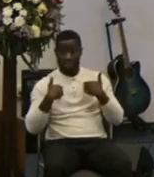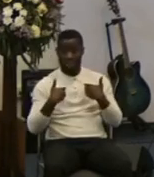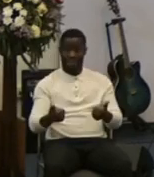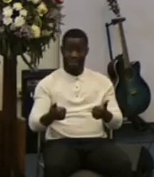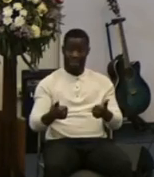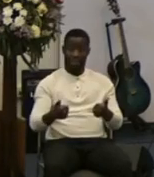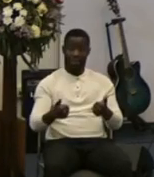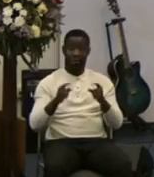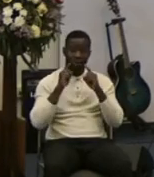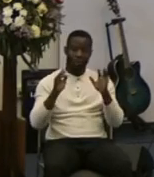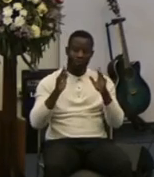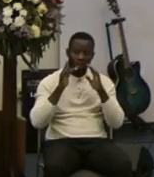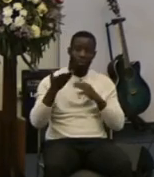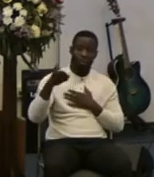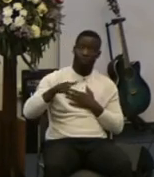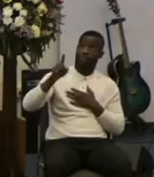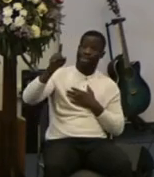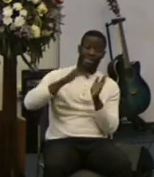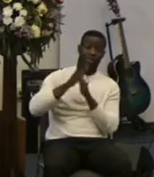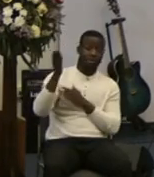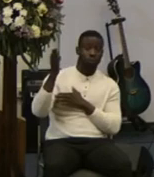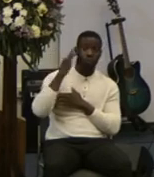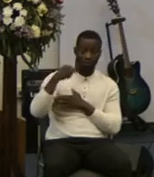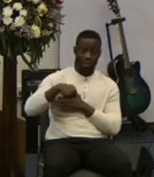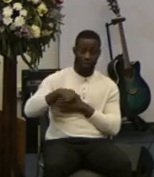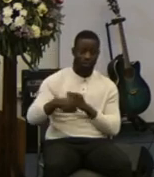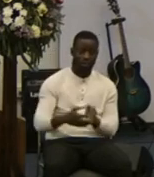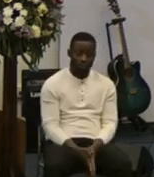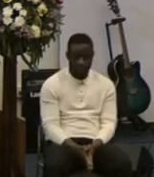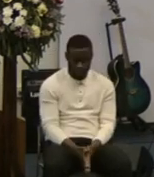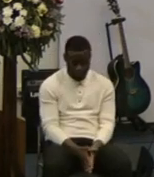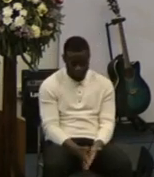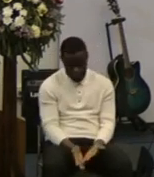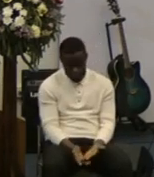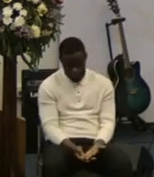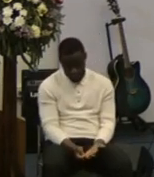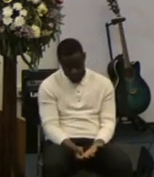healing miracles of Jesus.